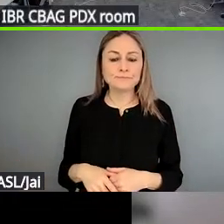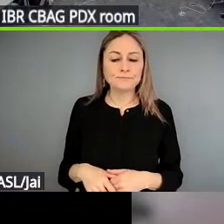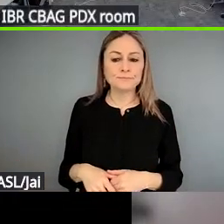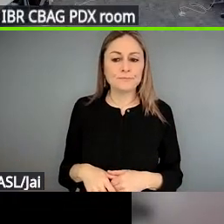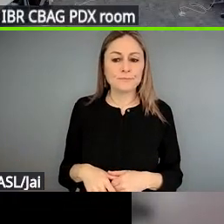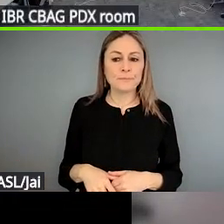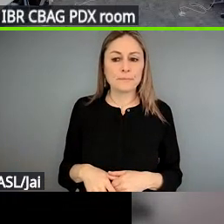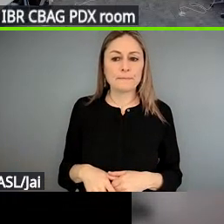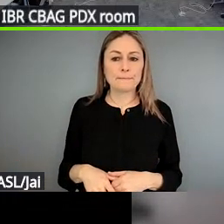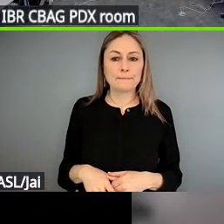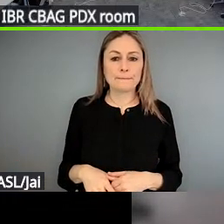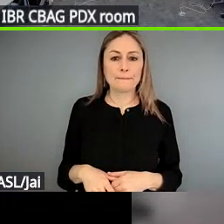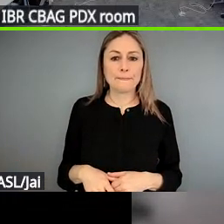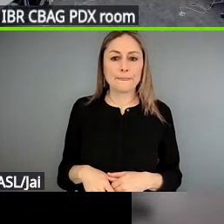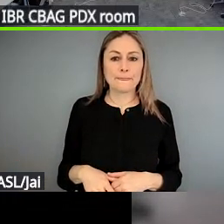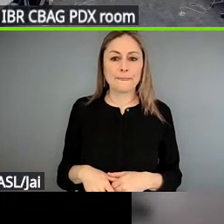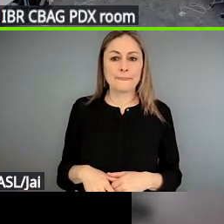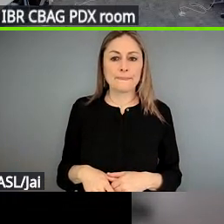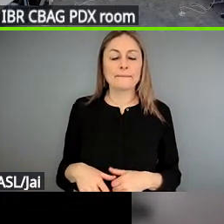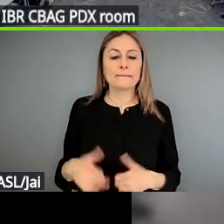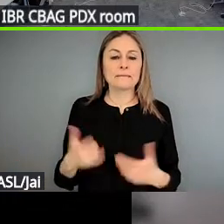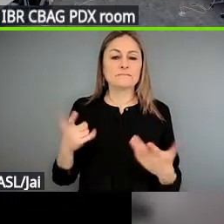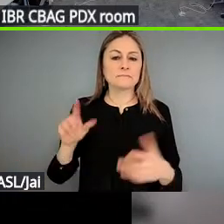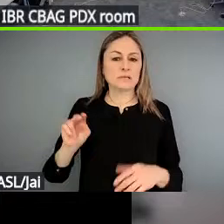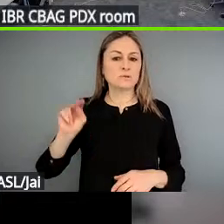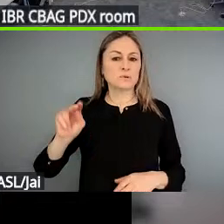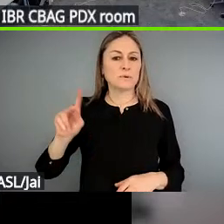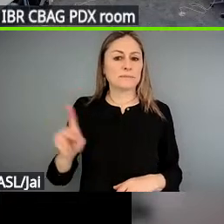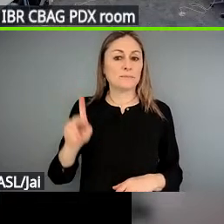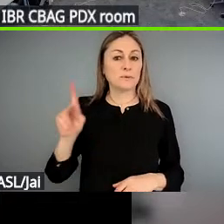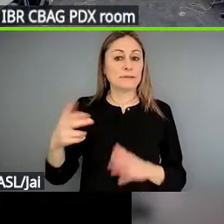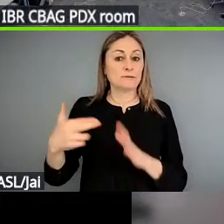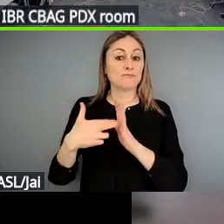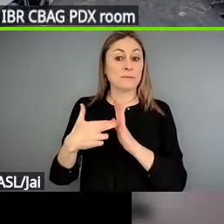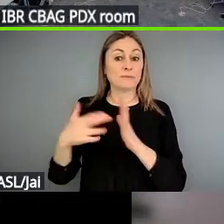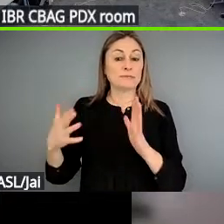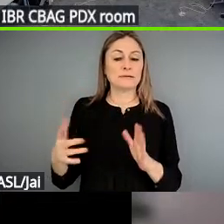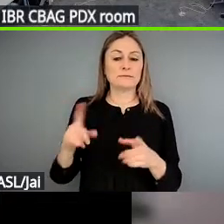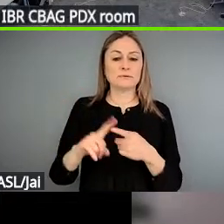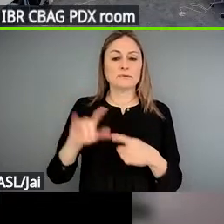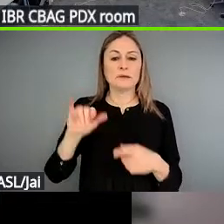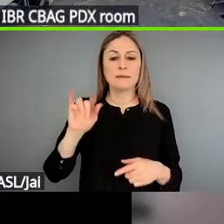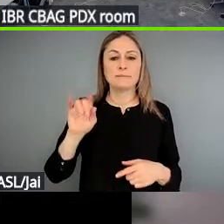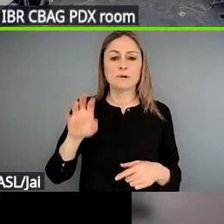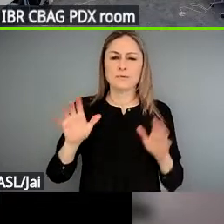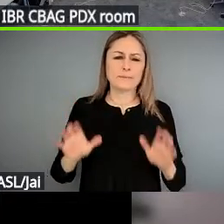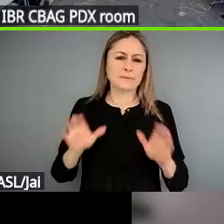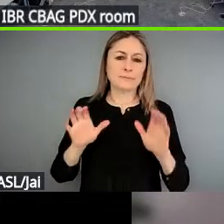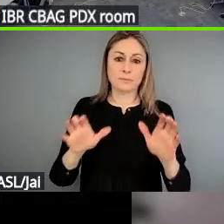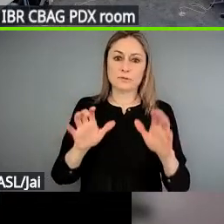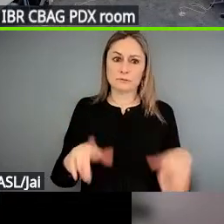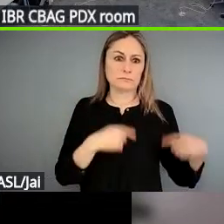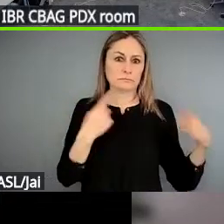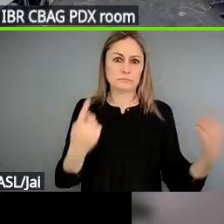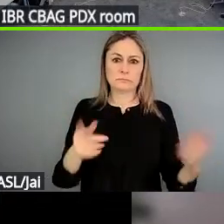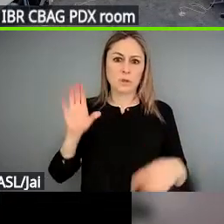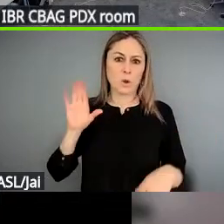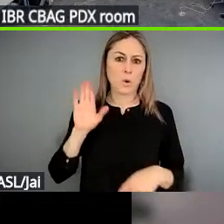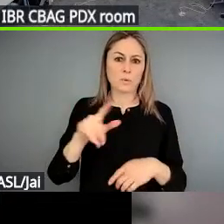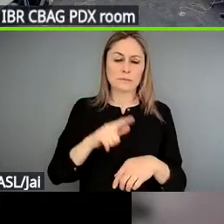We have been, as North Portland representatives to the IBR, we've been pushing this whole time for